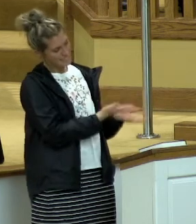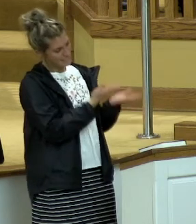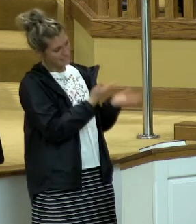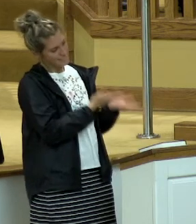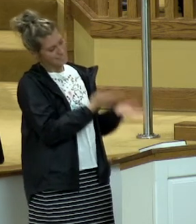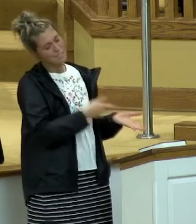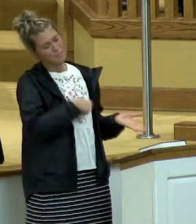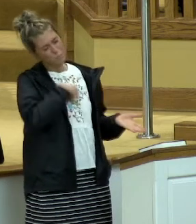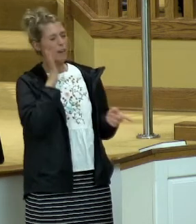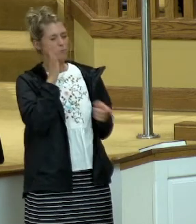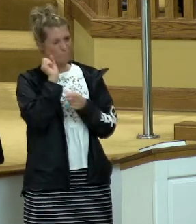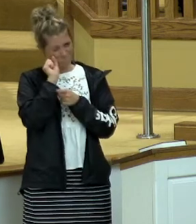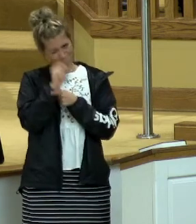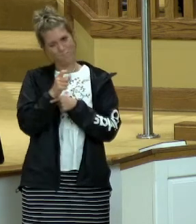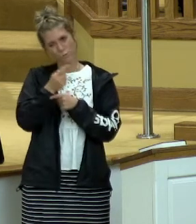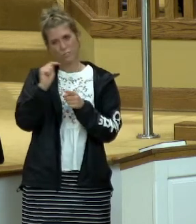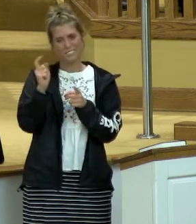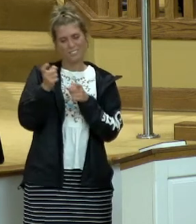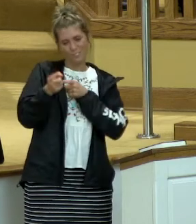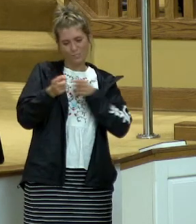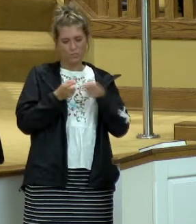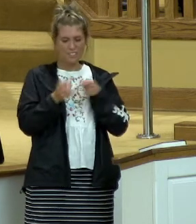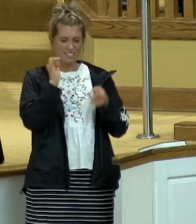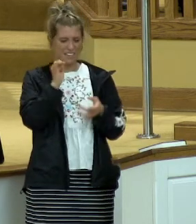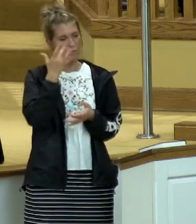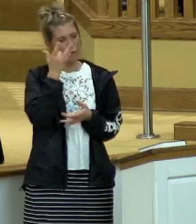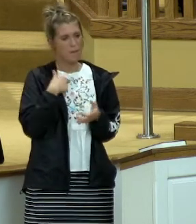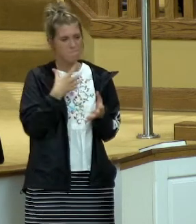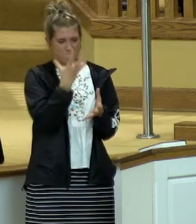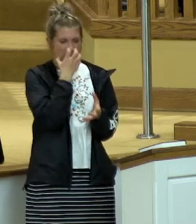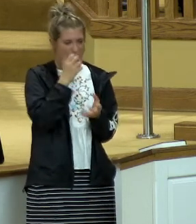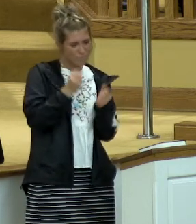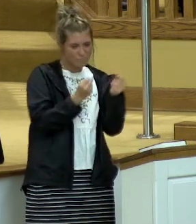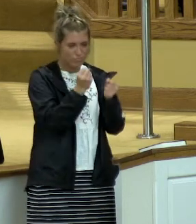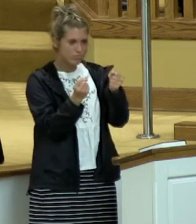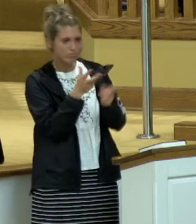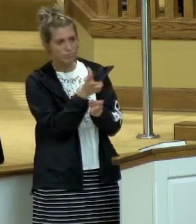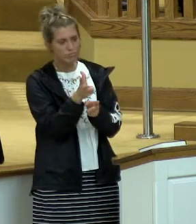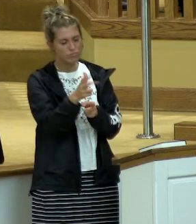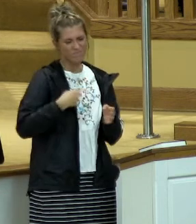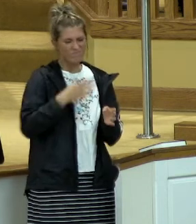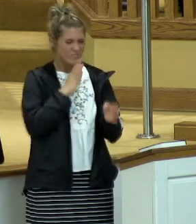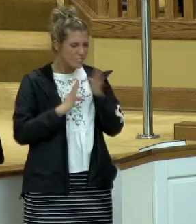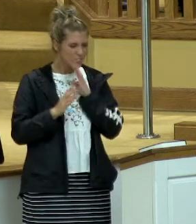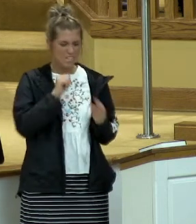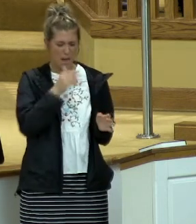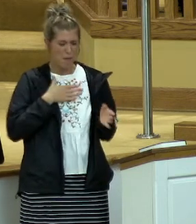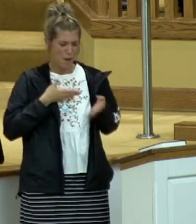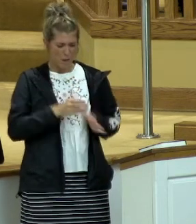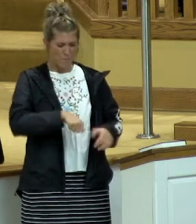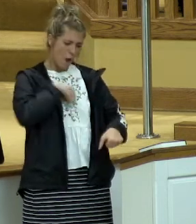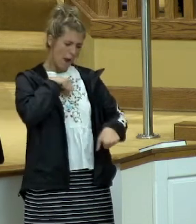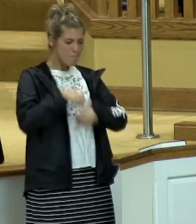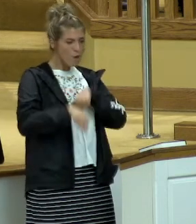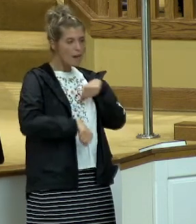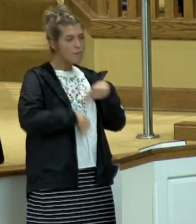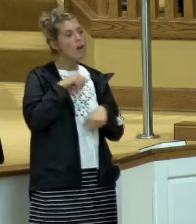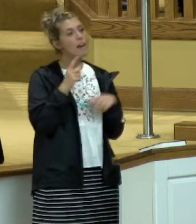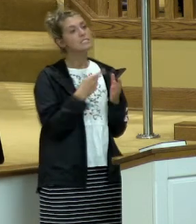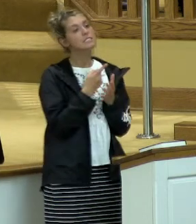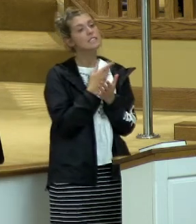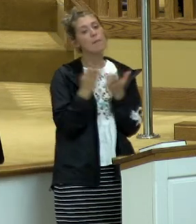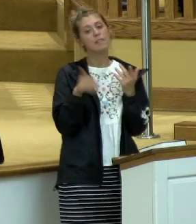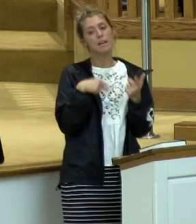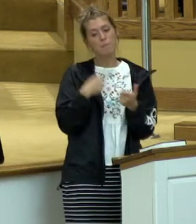will try to dominate, and pride will try to dictate. And that's why I get mad on the road sometimes, and that's why I get frustrated at things in life, and that's why I didn't get my way. Pride, pride, pride. And